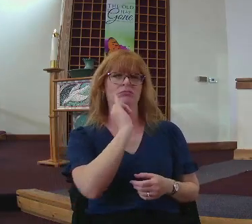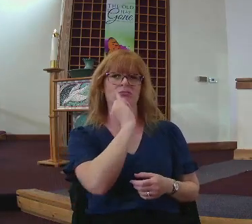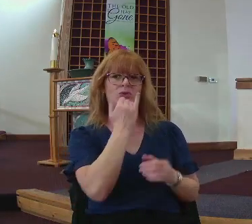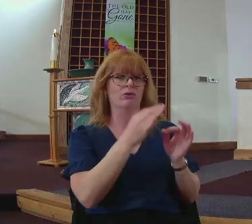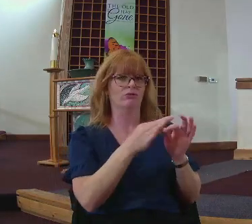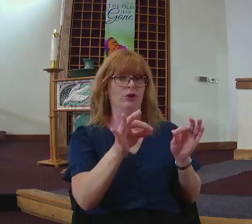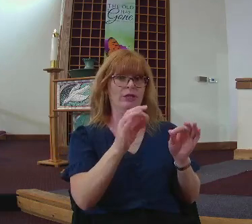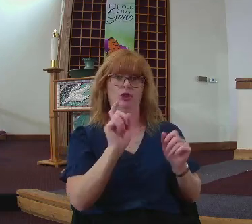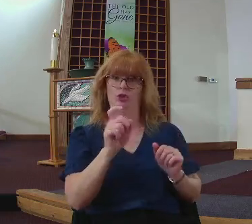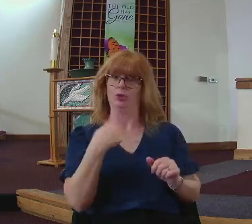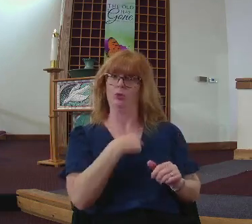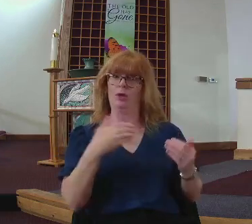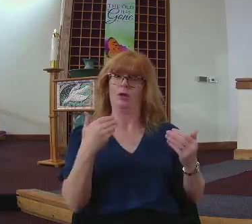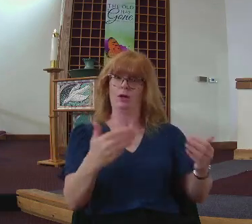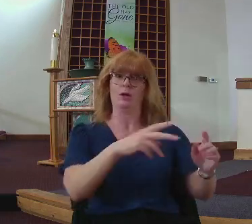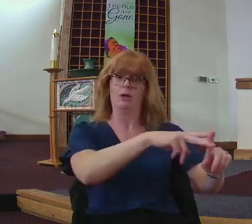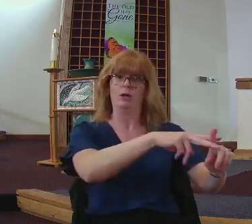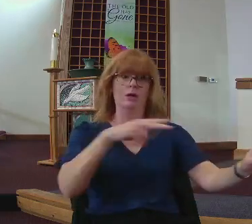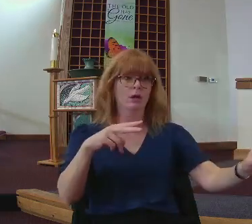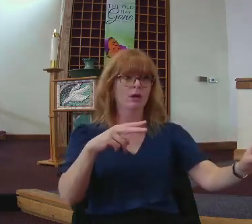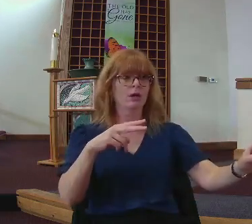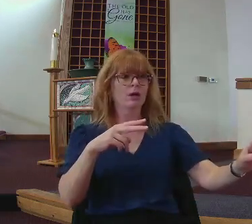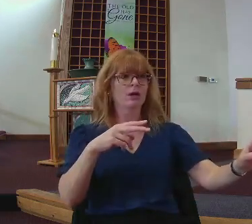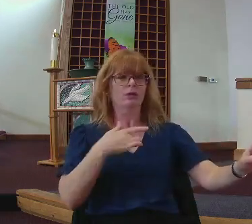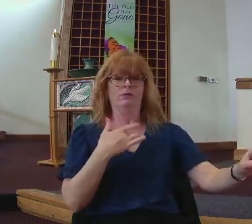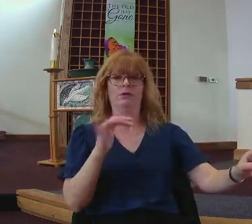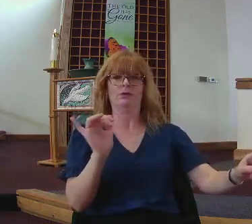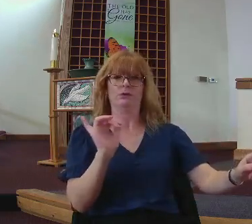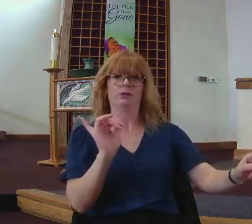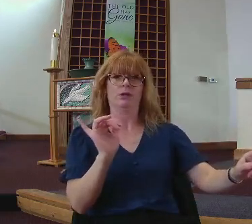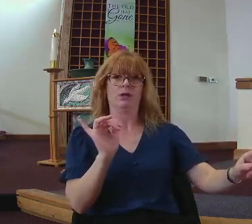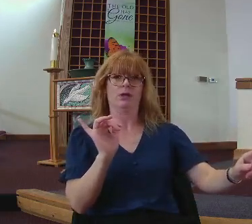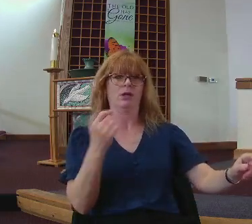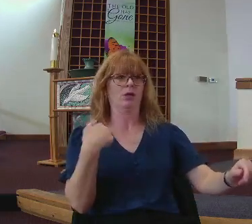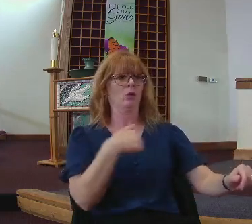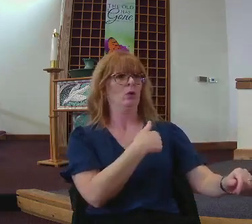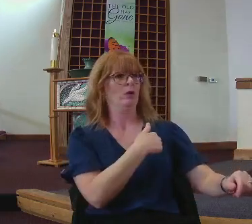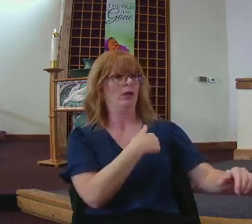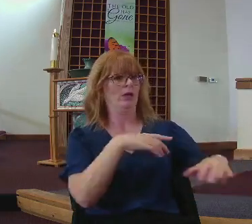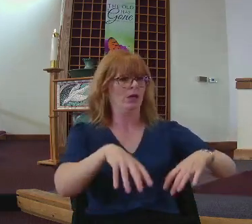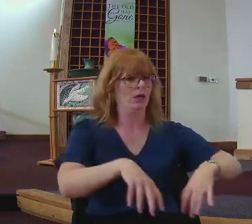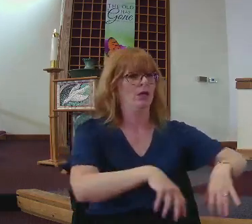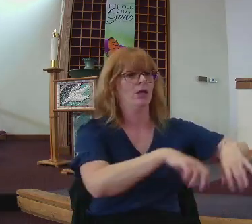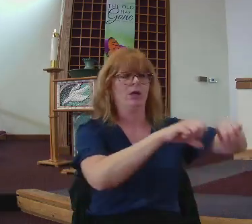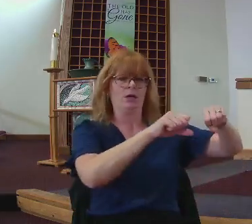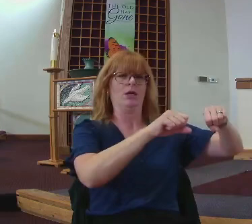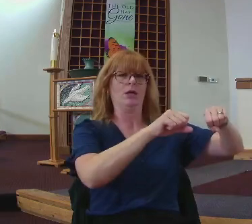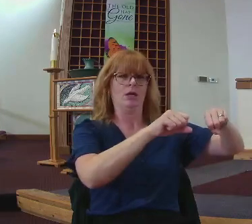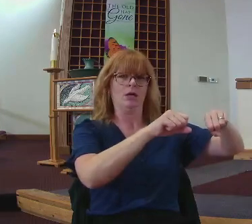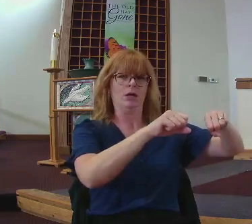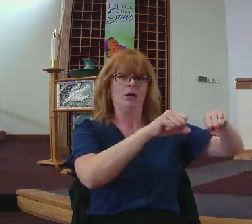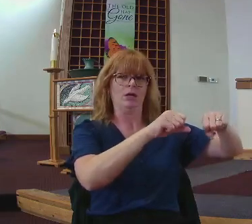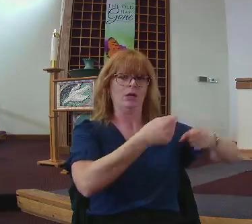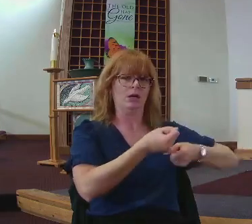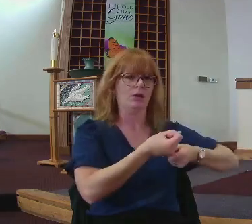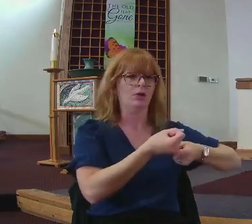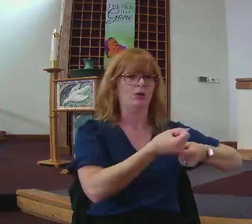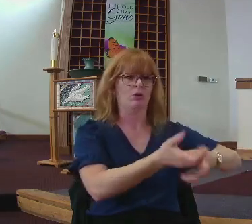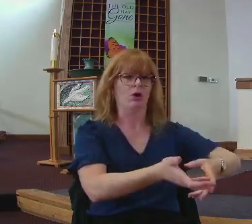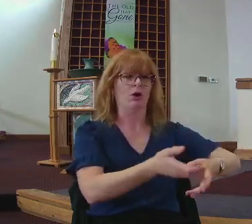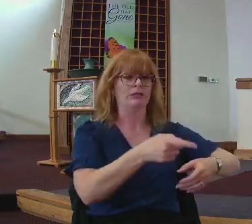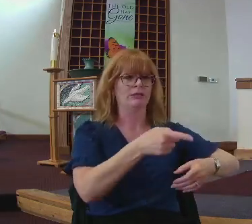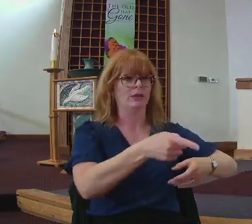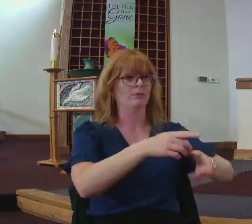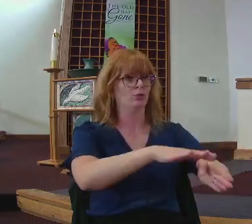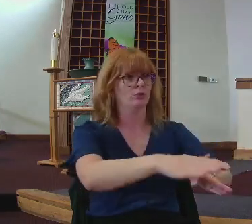the plug? Seems as though it is making us an active participant in causing someone else